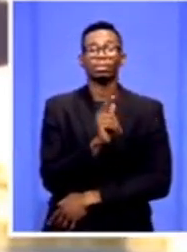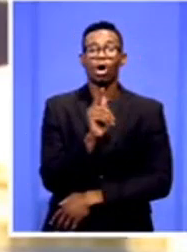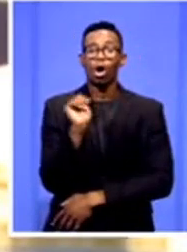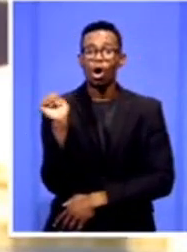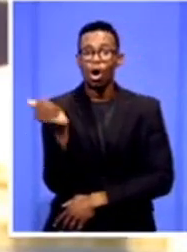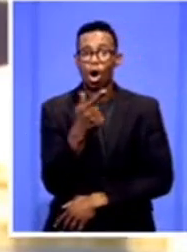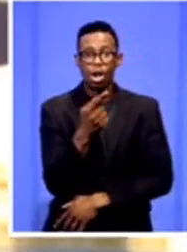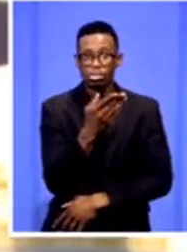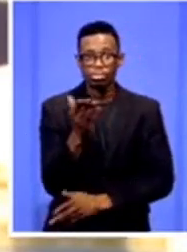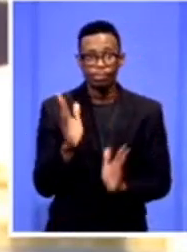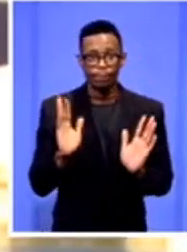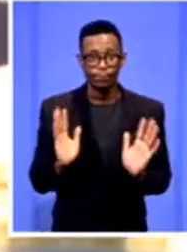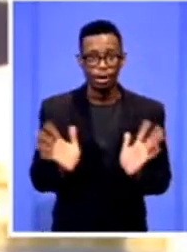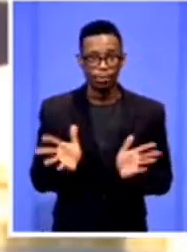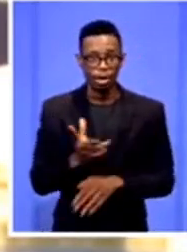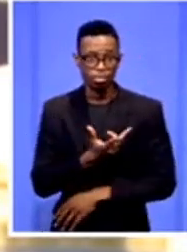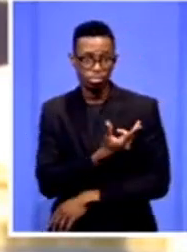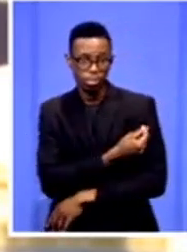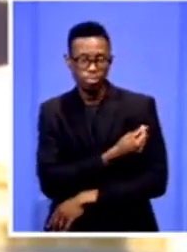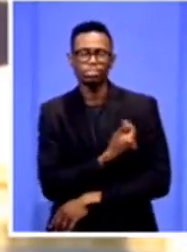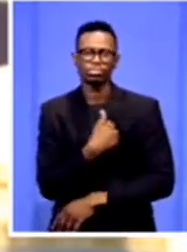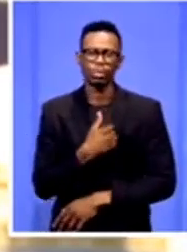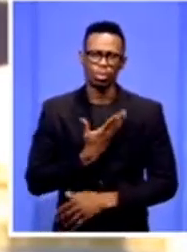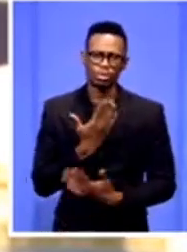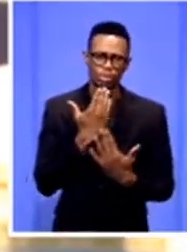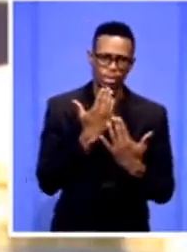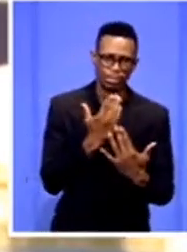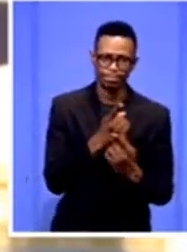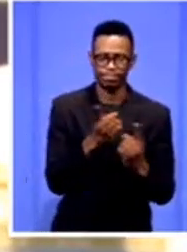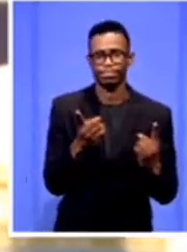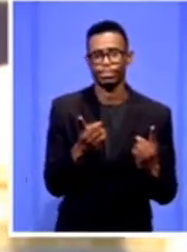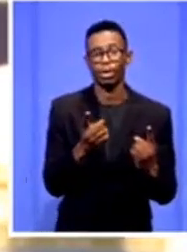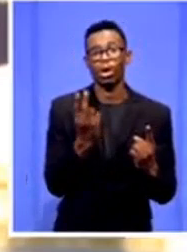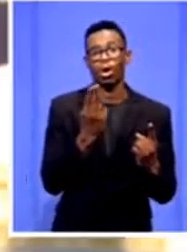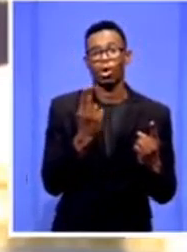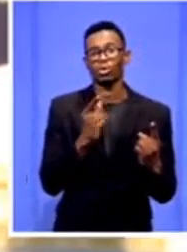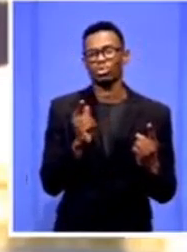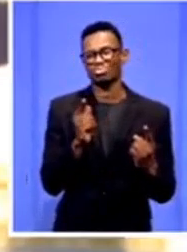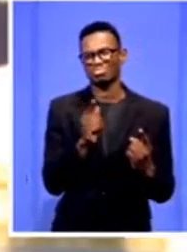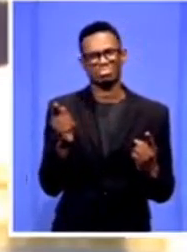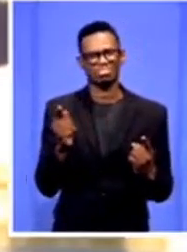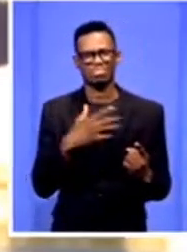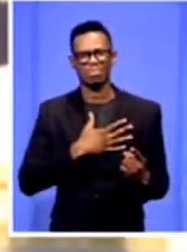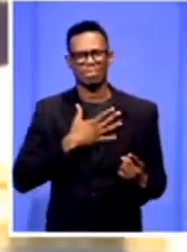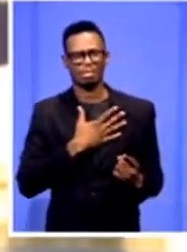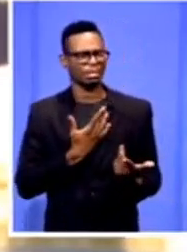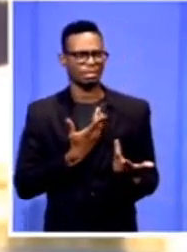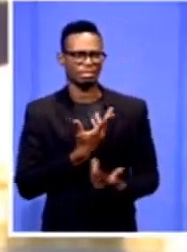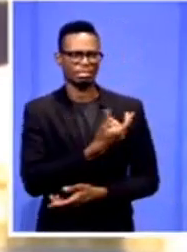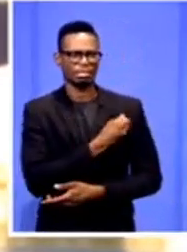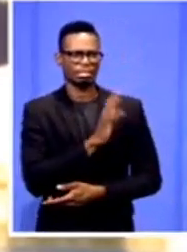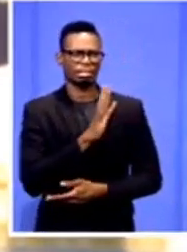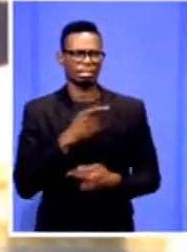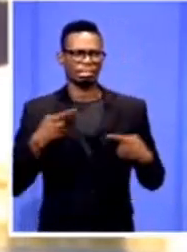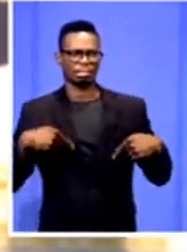We also want to encourage those who are still hesitant to get vaccinated. Kia kopa.